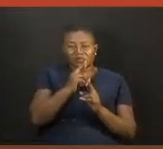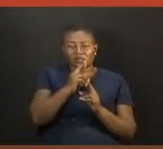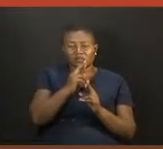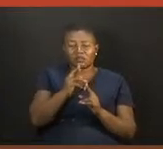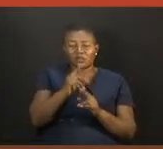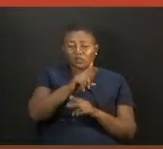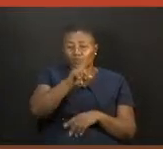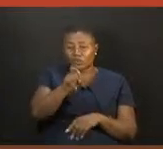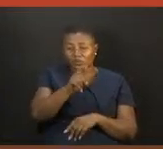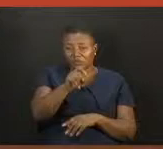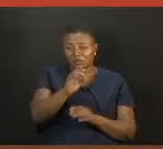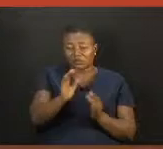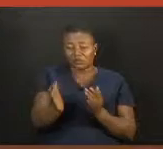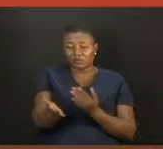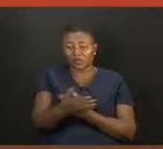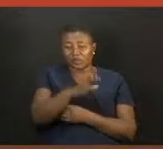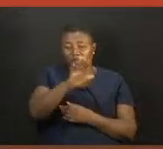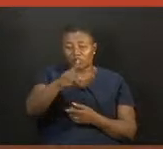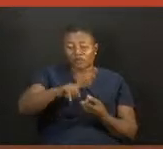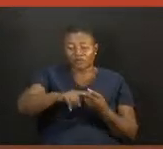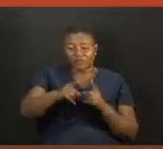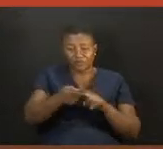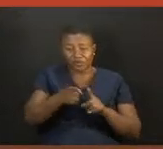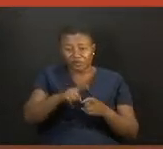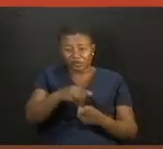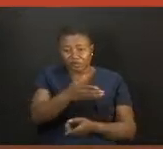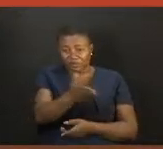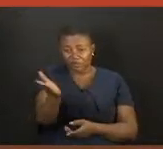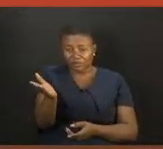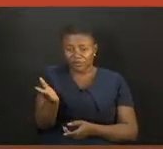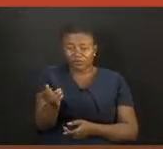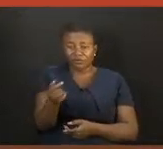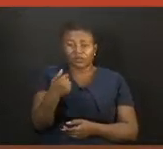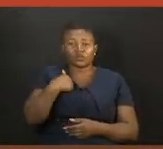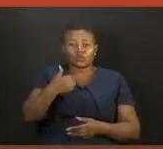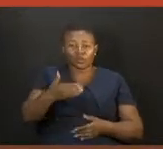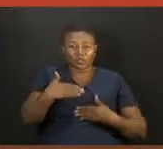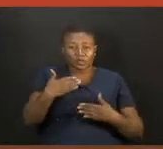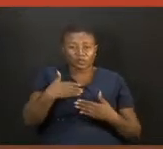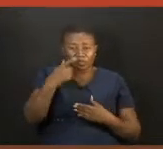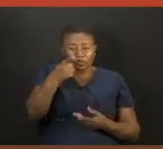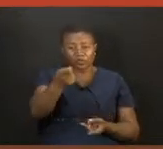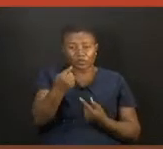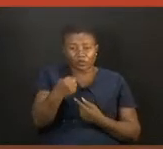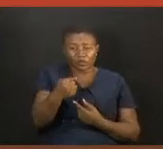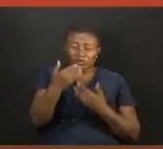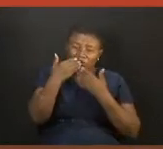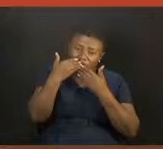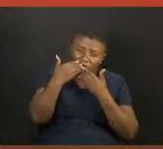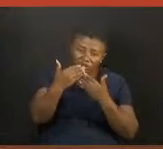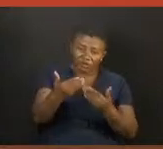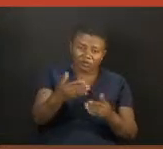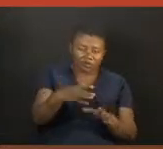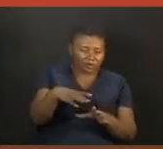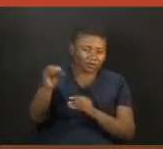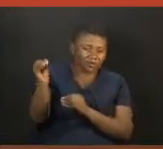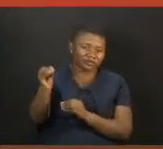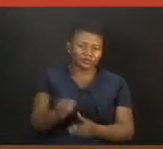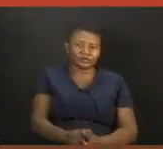colleagues. Honorable Minister, we are grateful to you and you are hereby